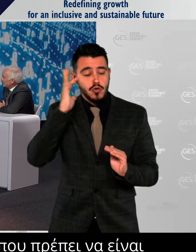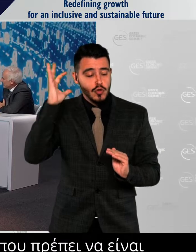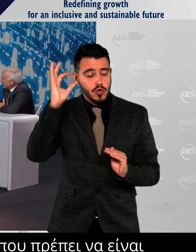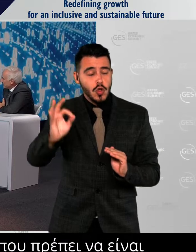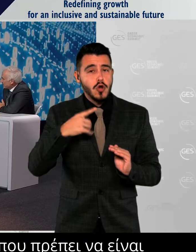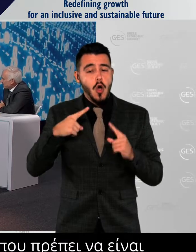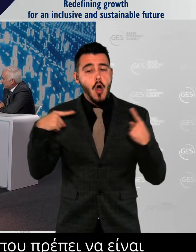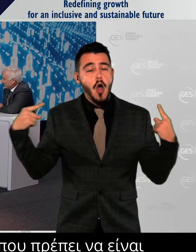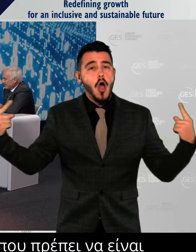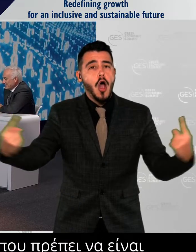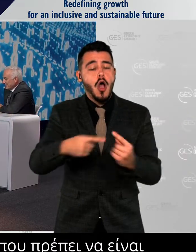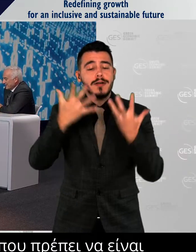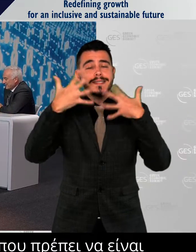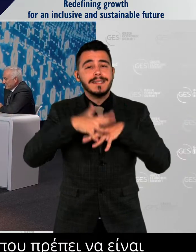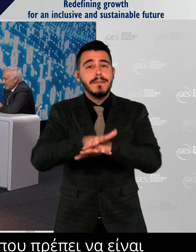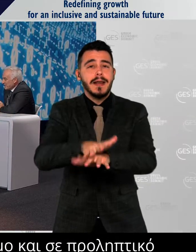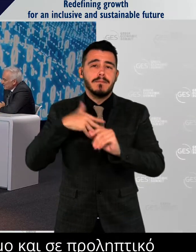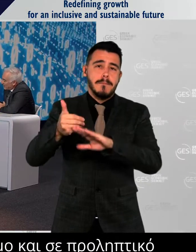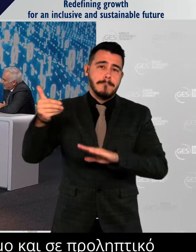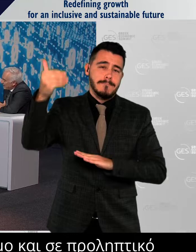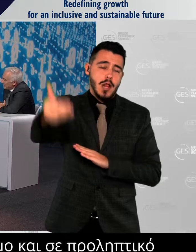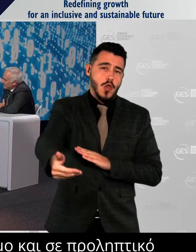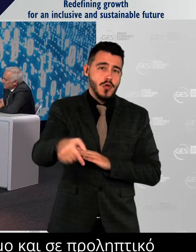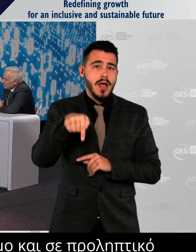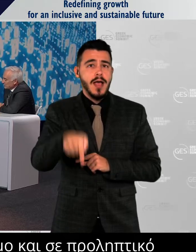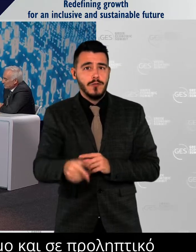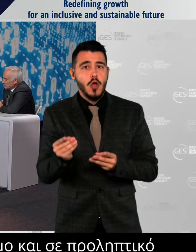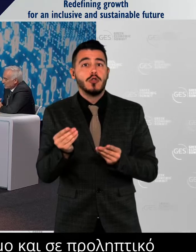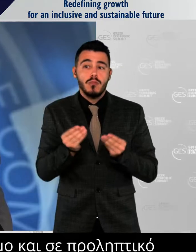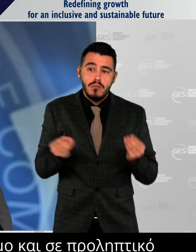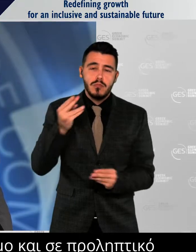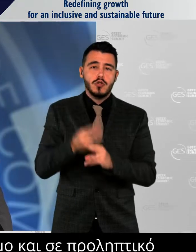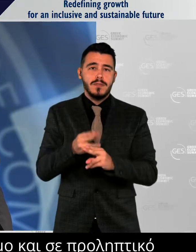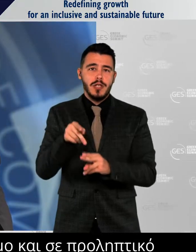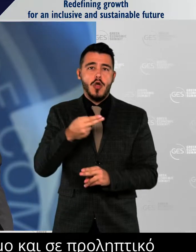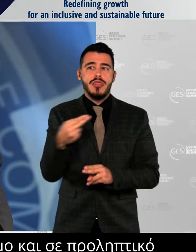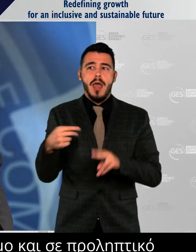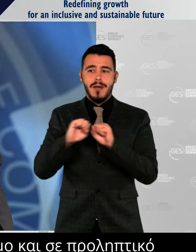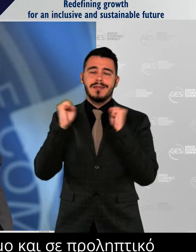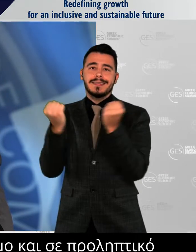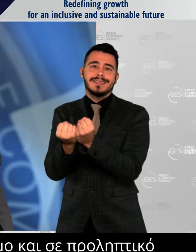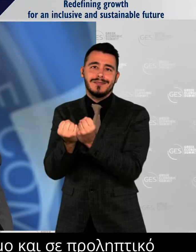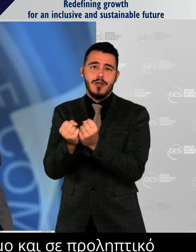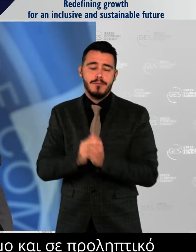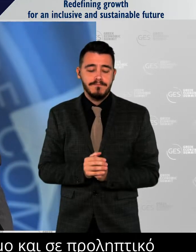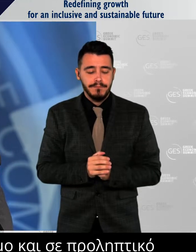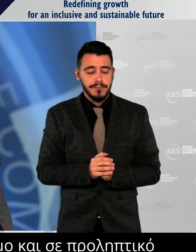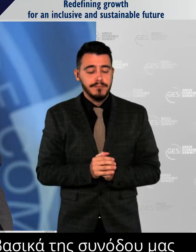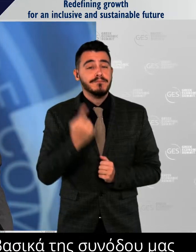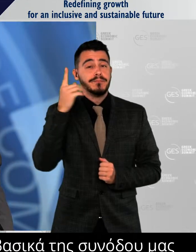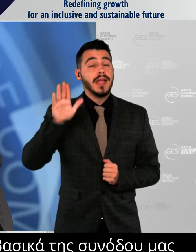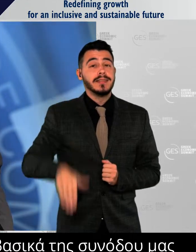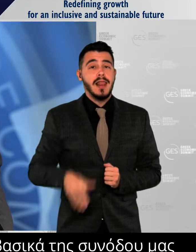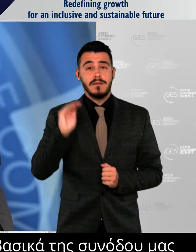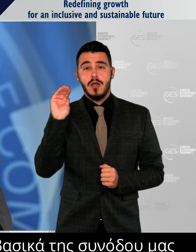as a main subject. I have a last question, which is kind of different here. It is